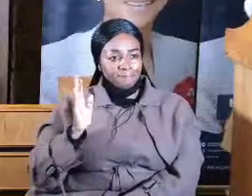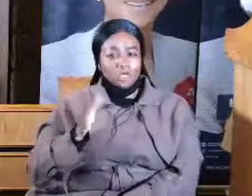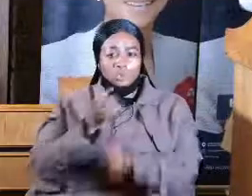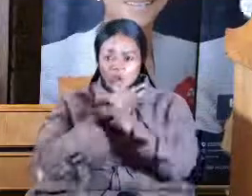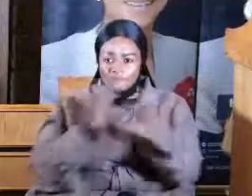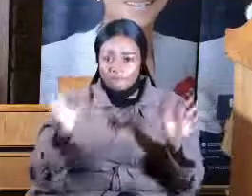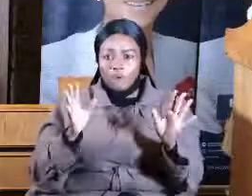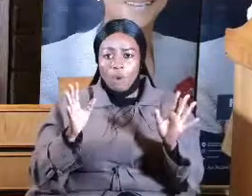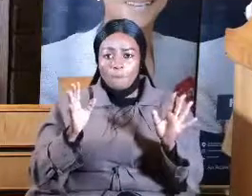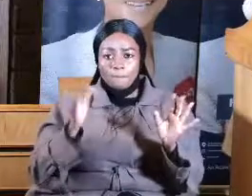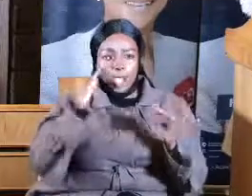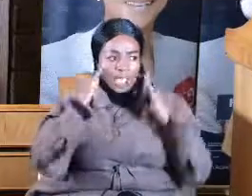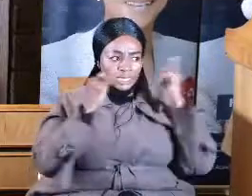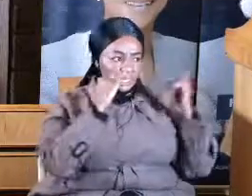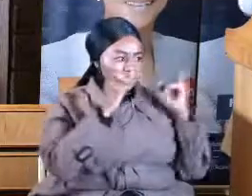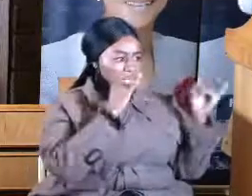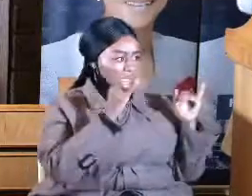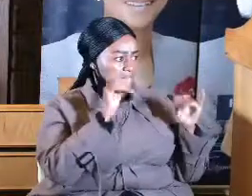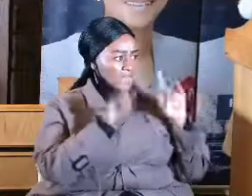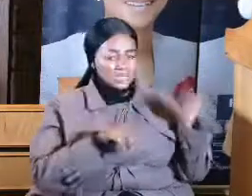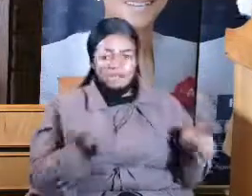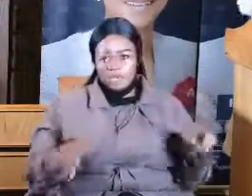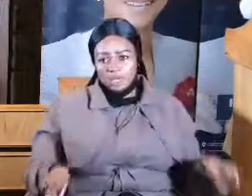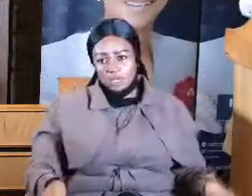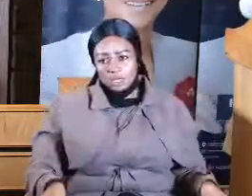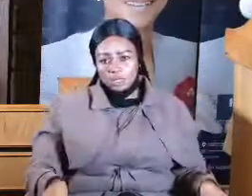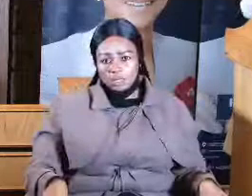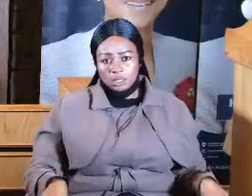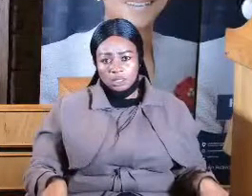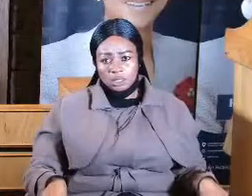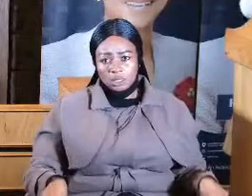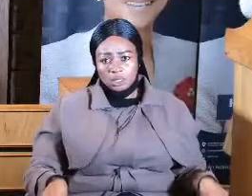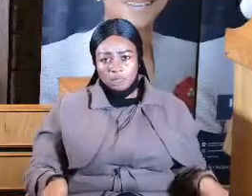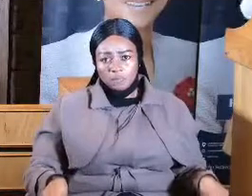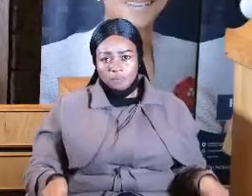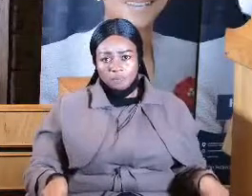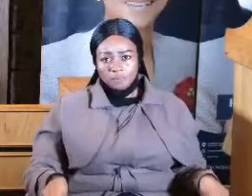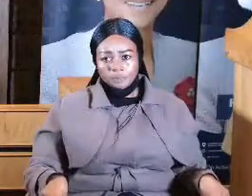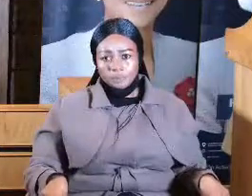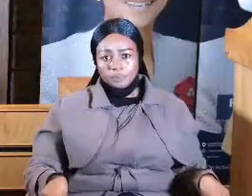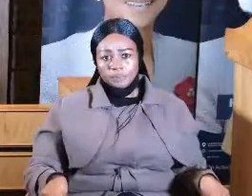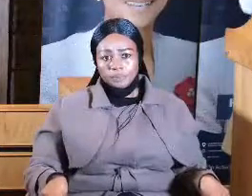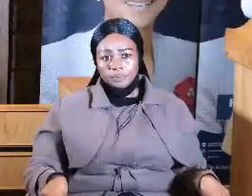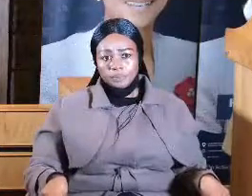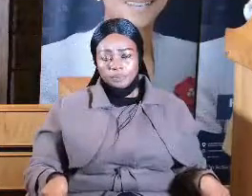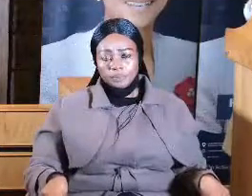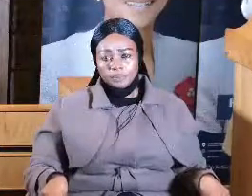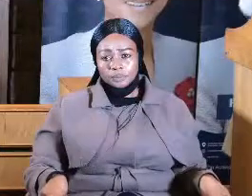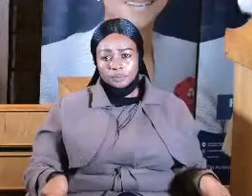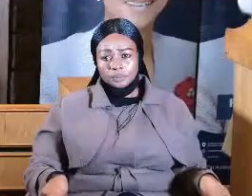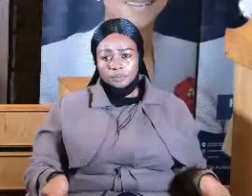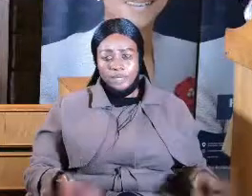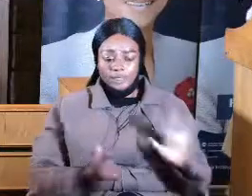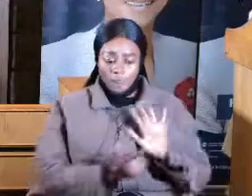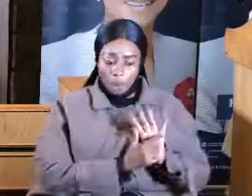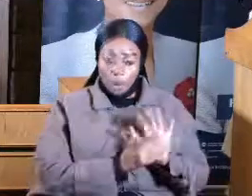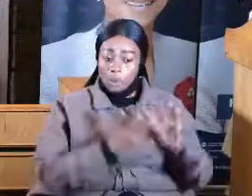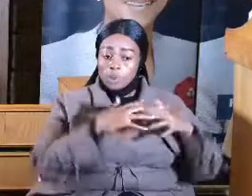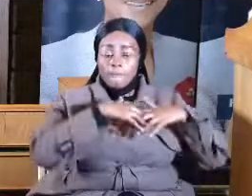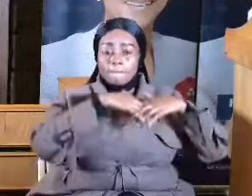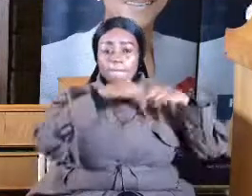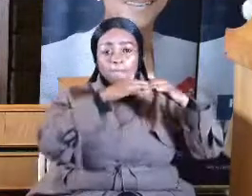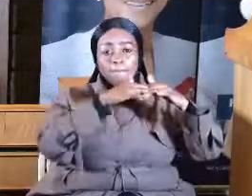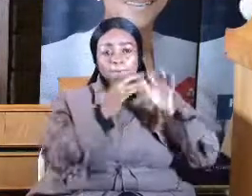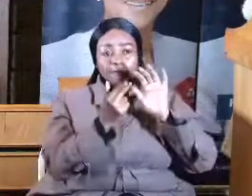inform with our ideas the legislation that will then be compiled or be